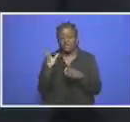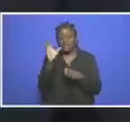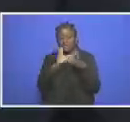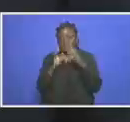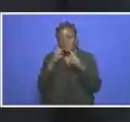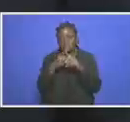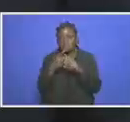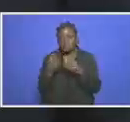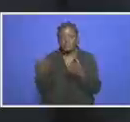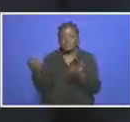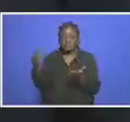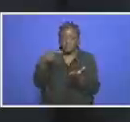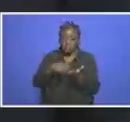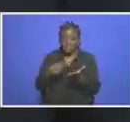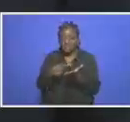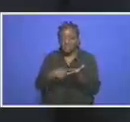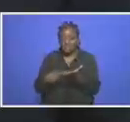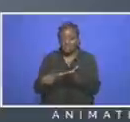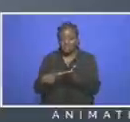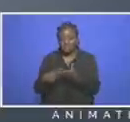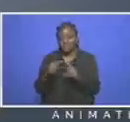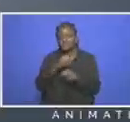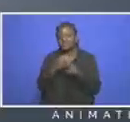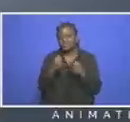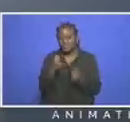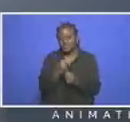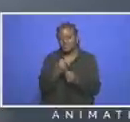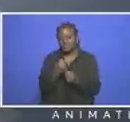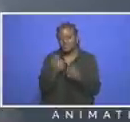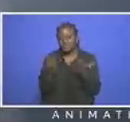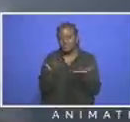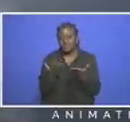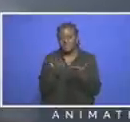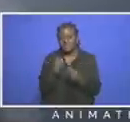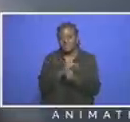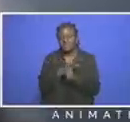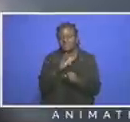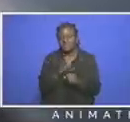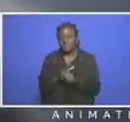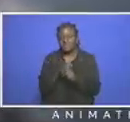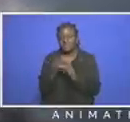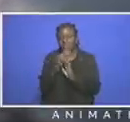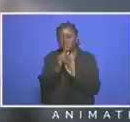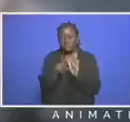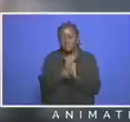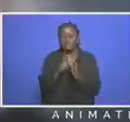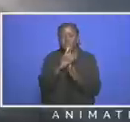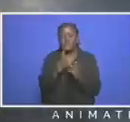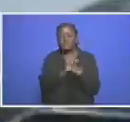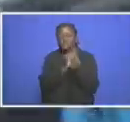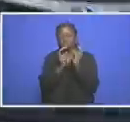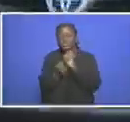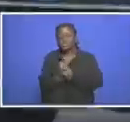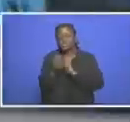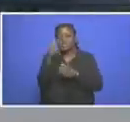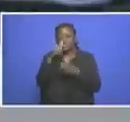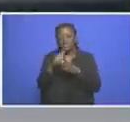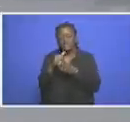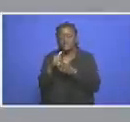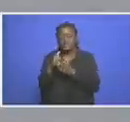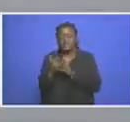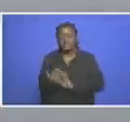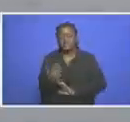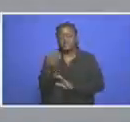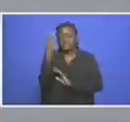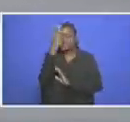renegotiate terms so as not to be in default. On the home front, COVID-19 protocols are changing, including the face of